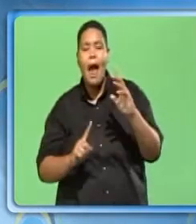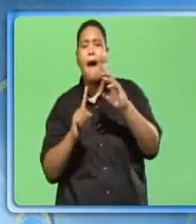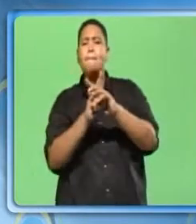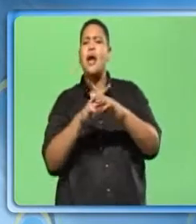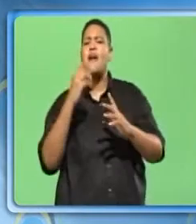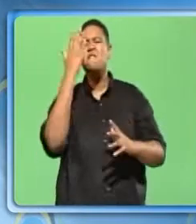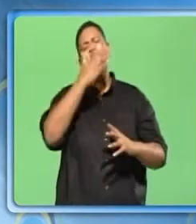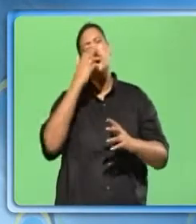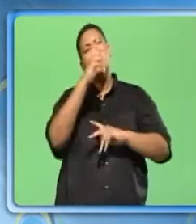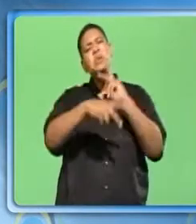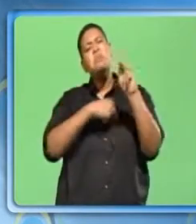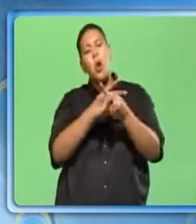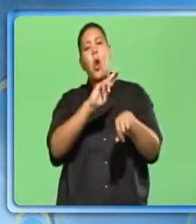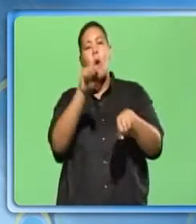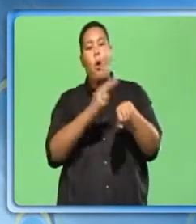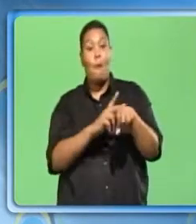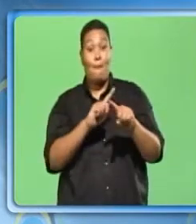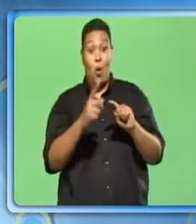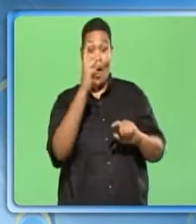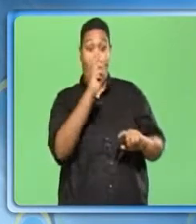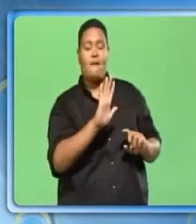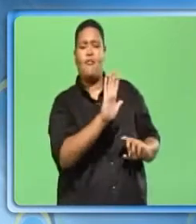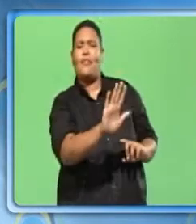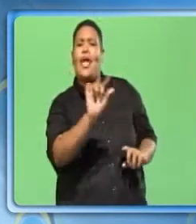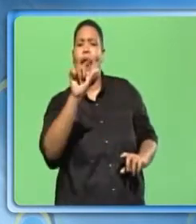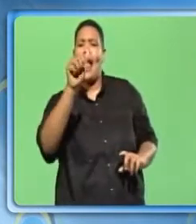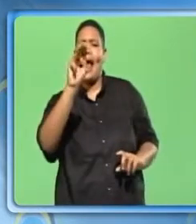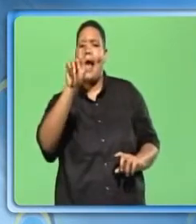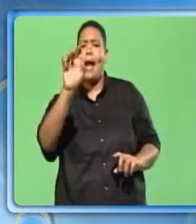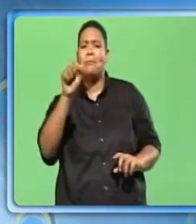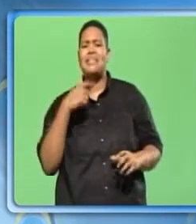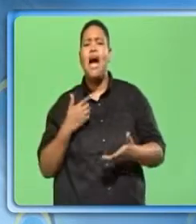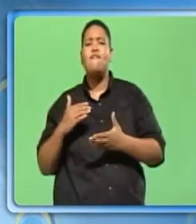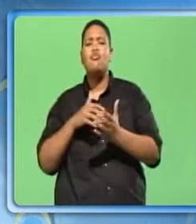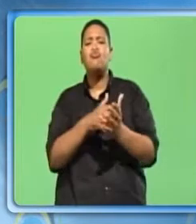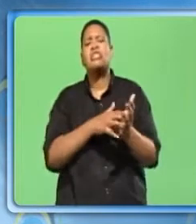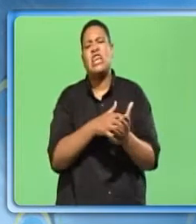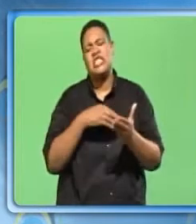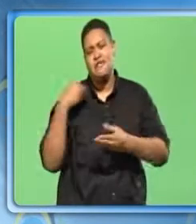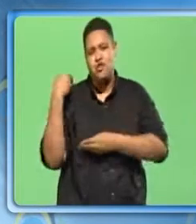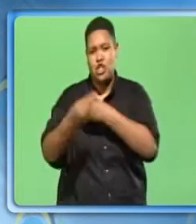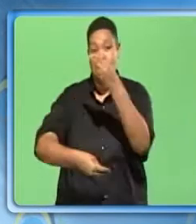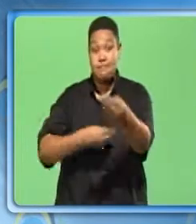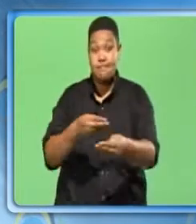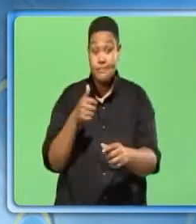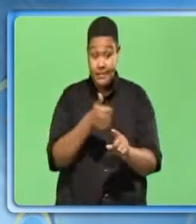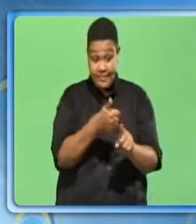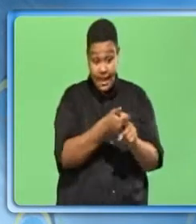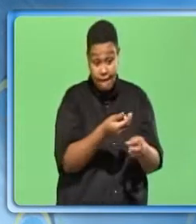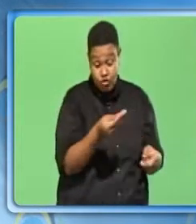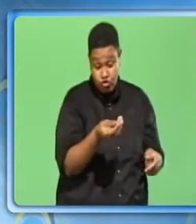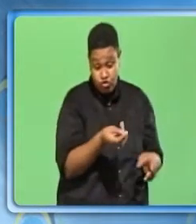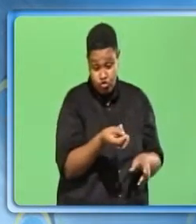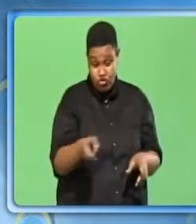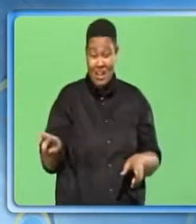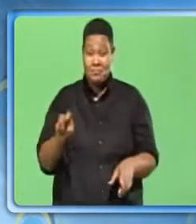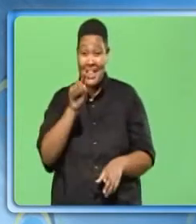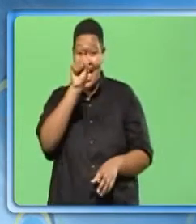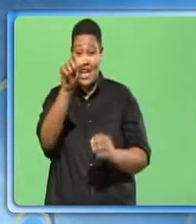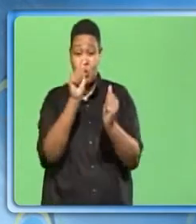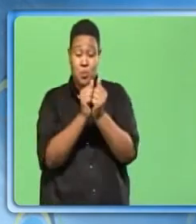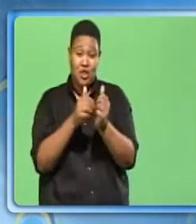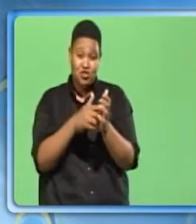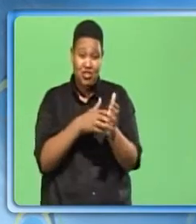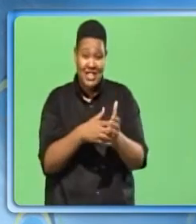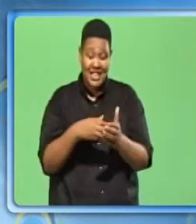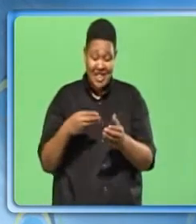phenotypically normal, but half of their gametes carry the recessive gene. If she transmits the X with the recessive gene